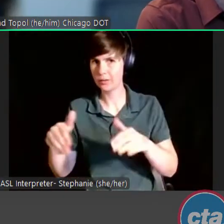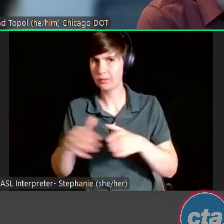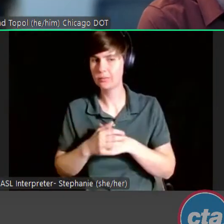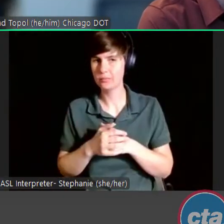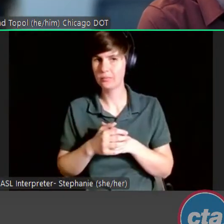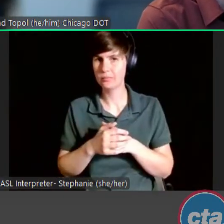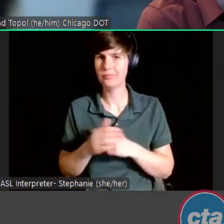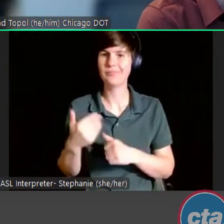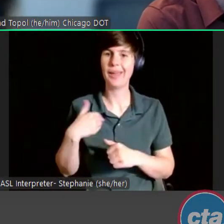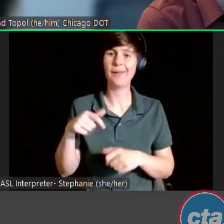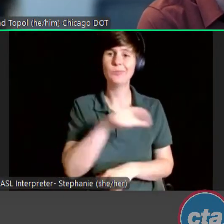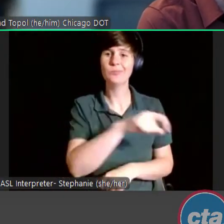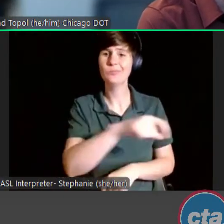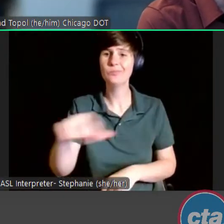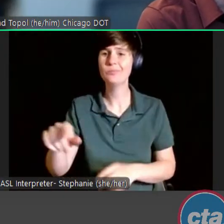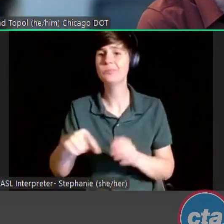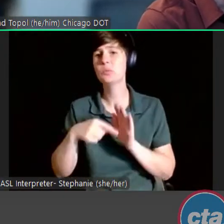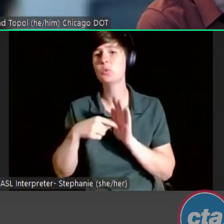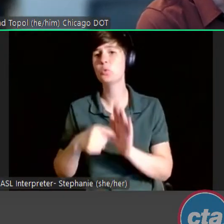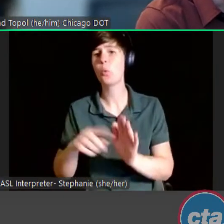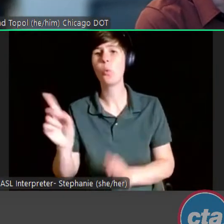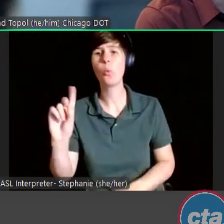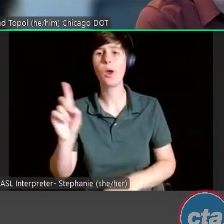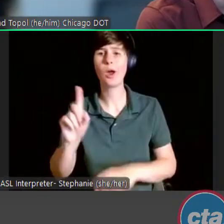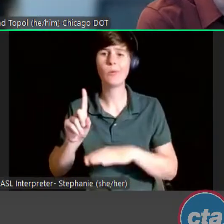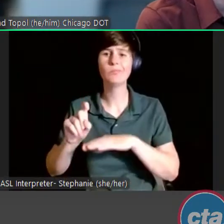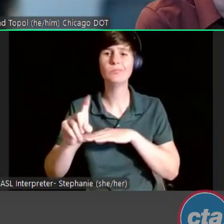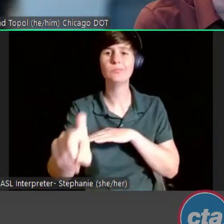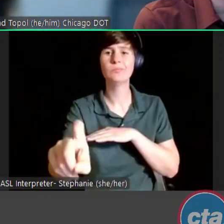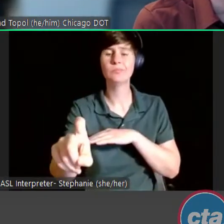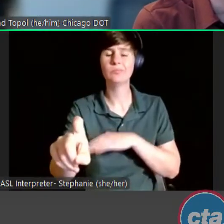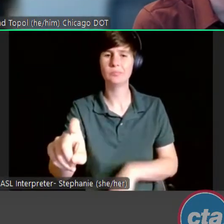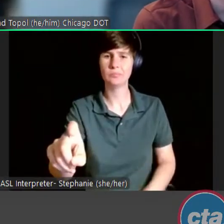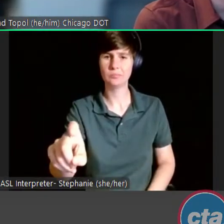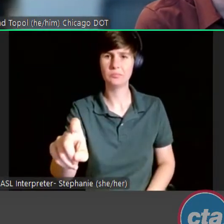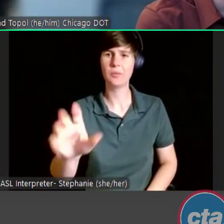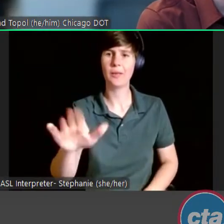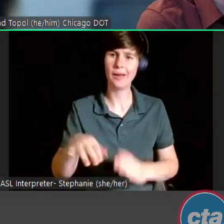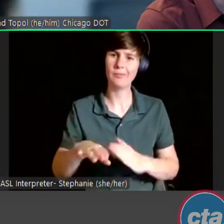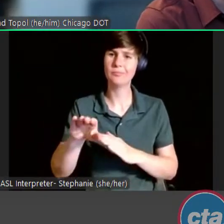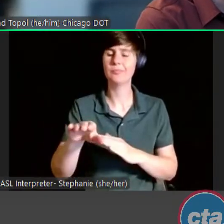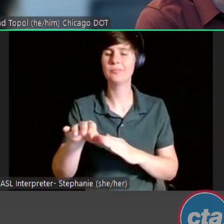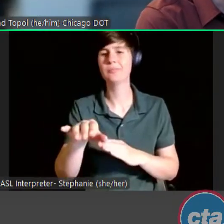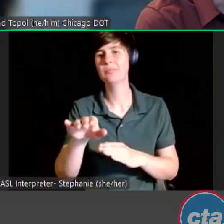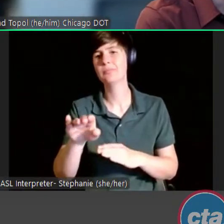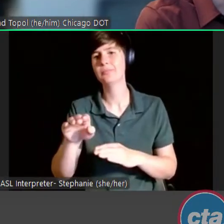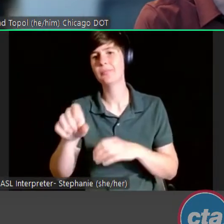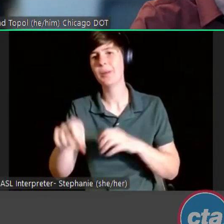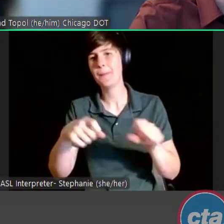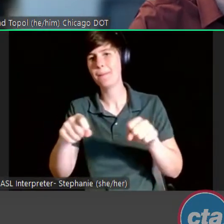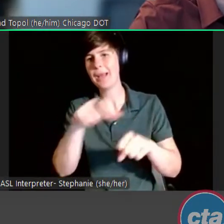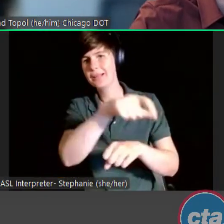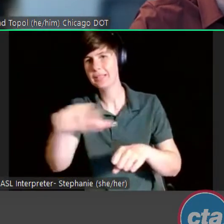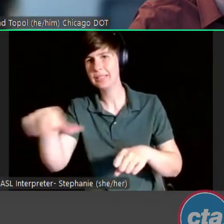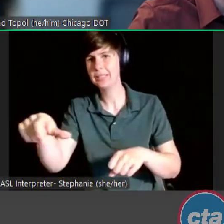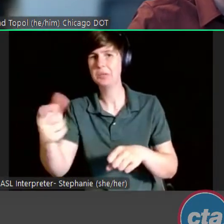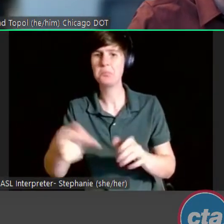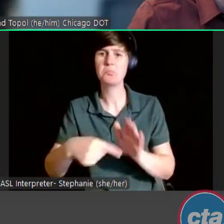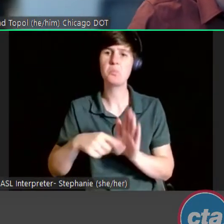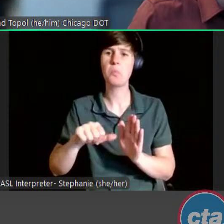cross that raised bike lane with crosswalk markings and other similar markings.